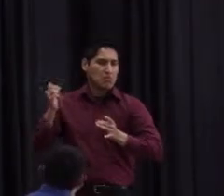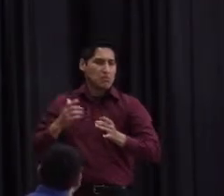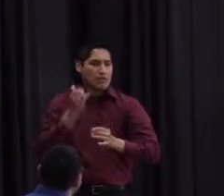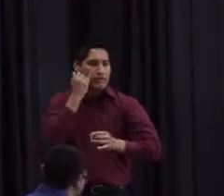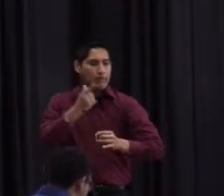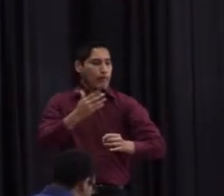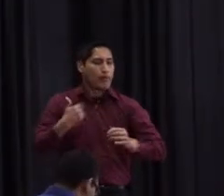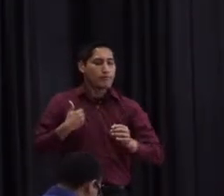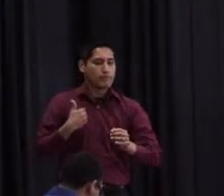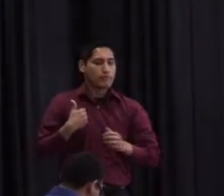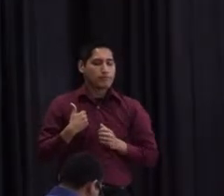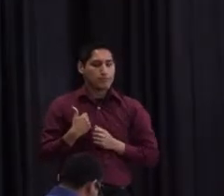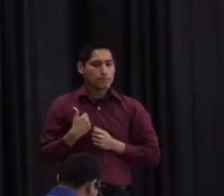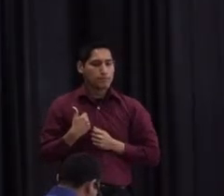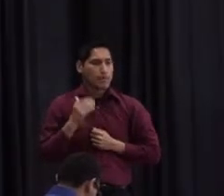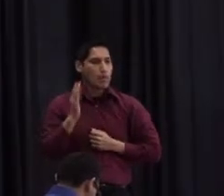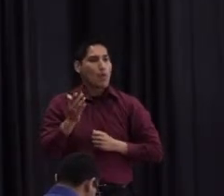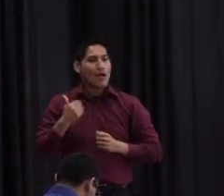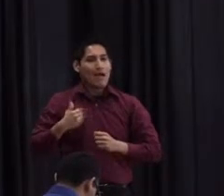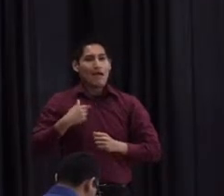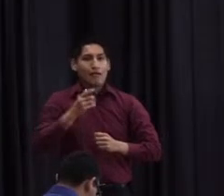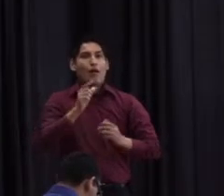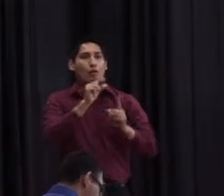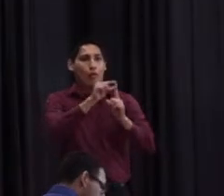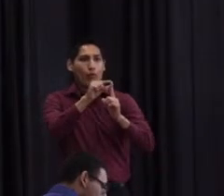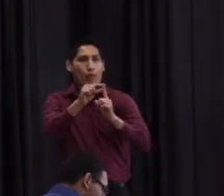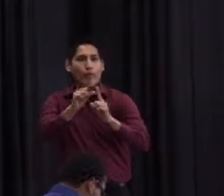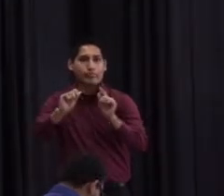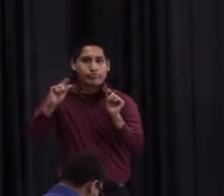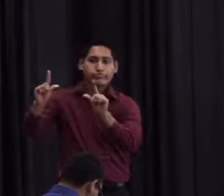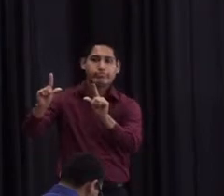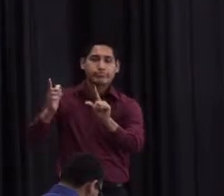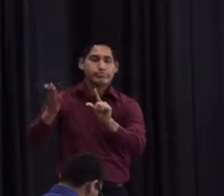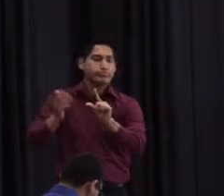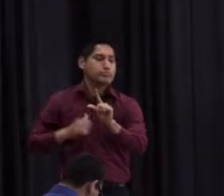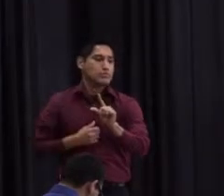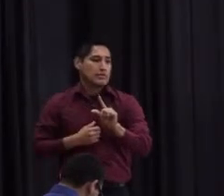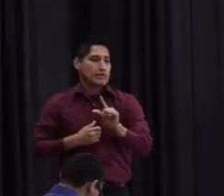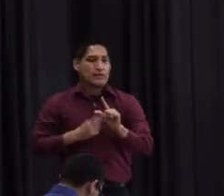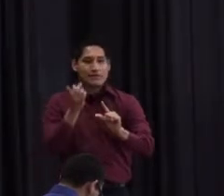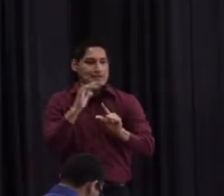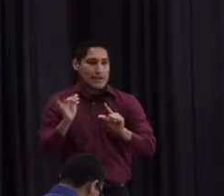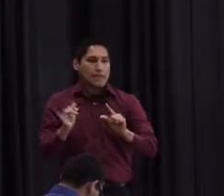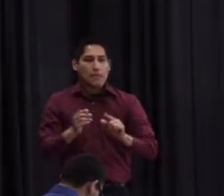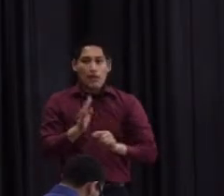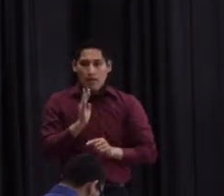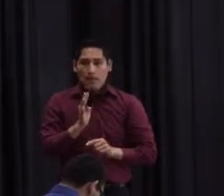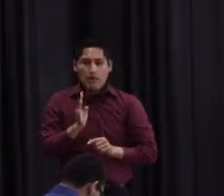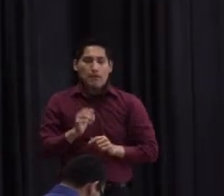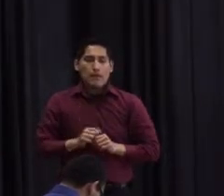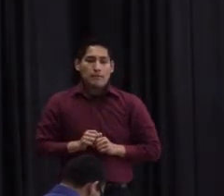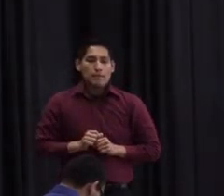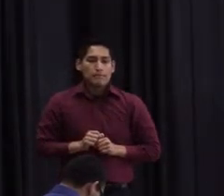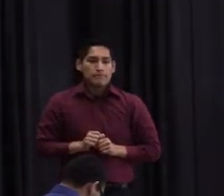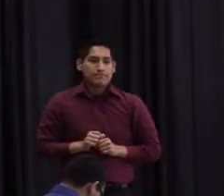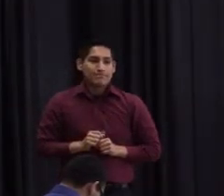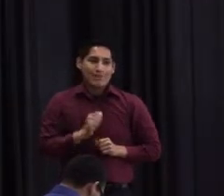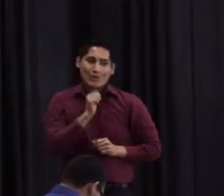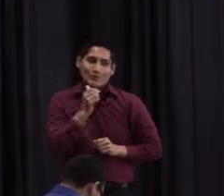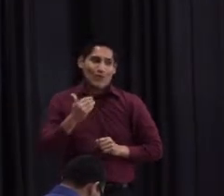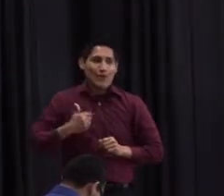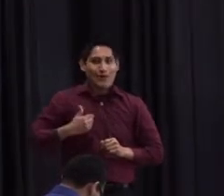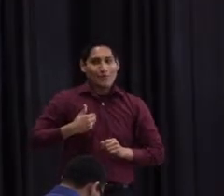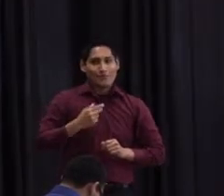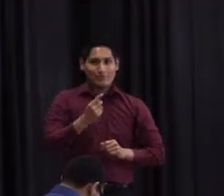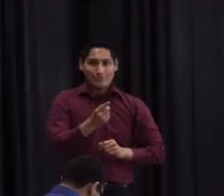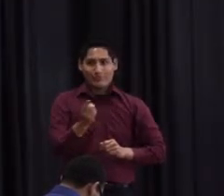to have on-screen text and narration, don't have them on